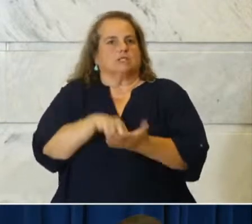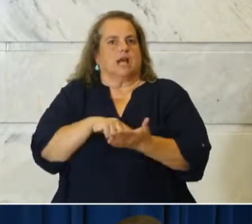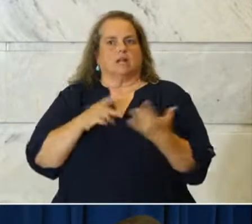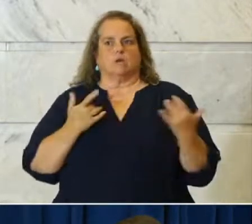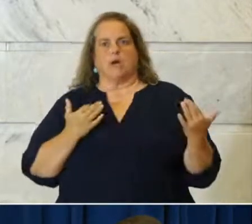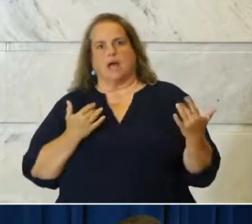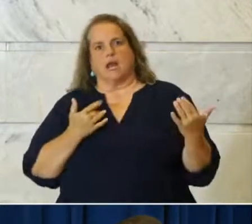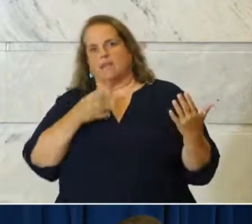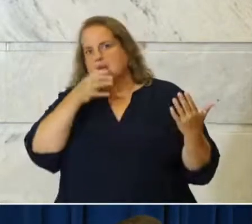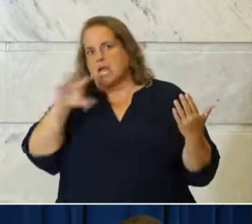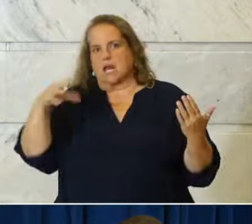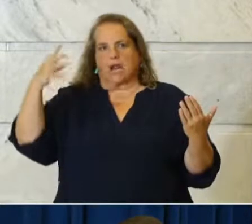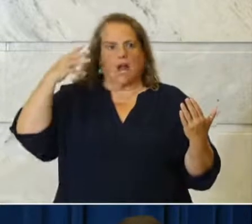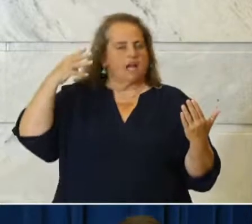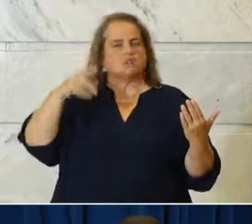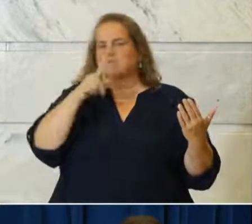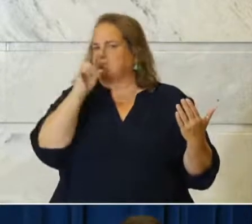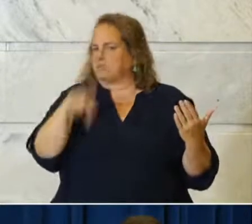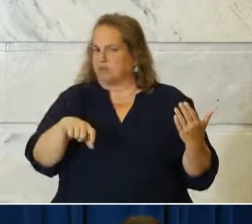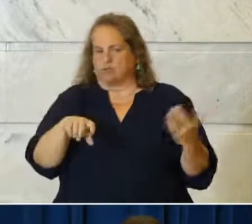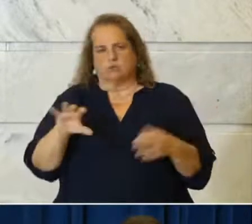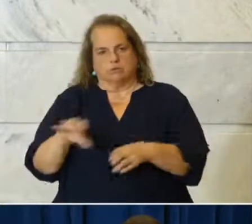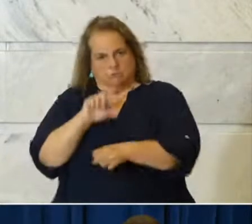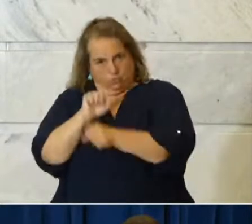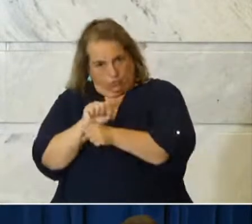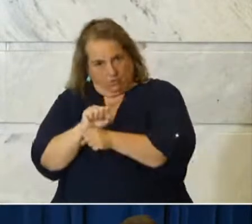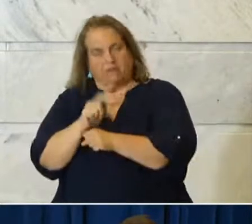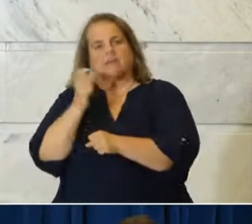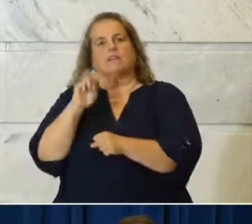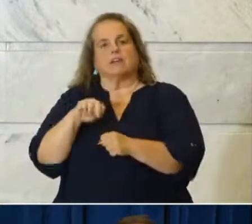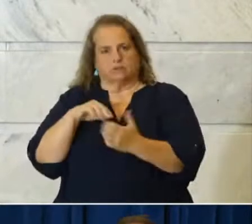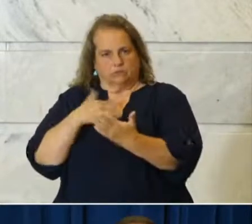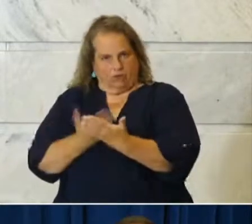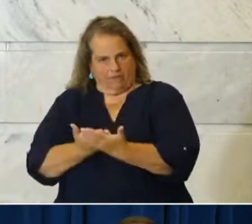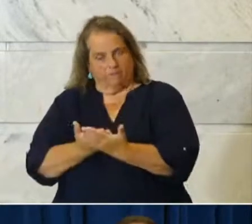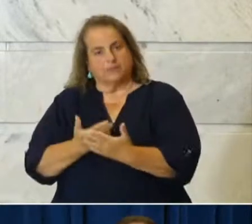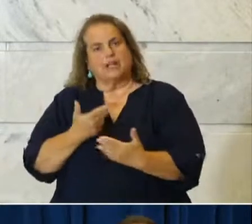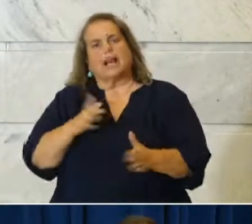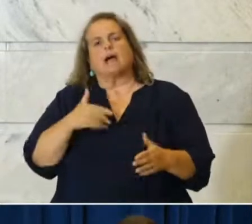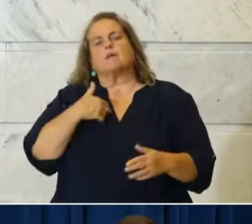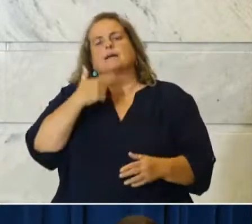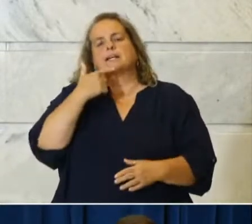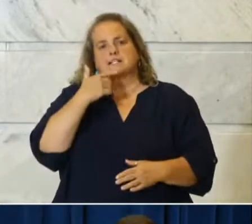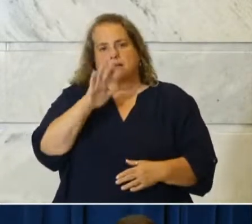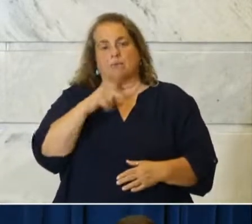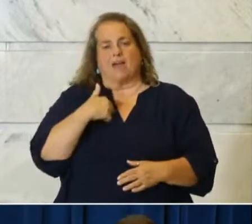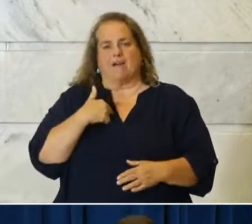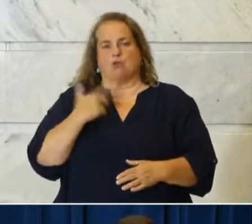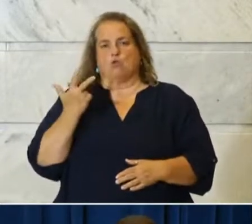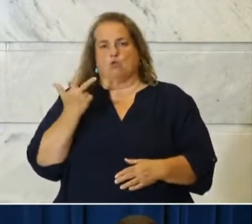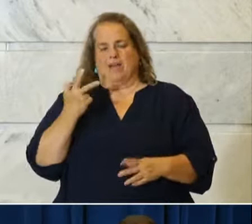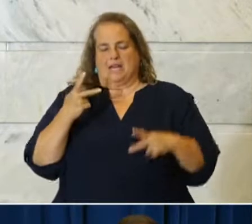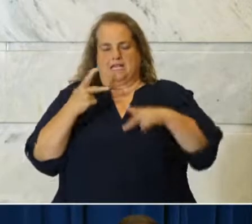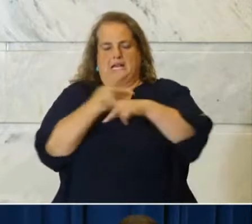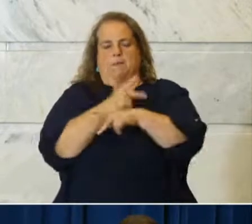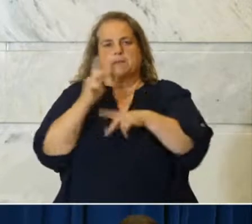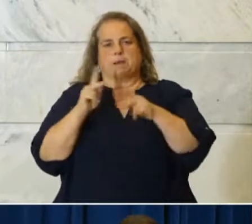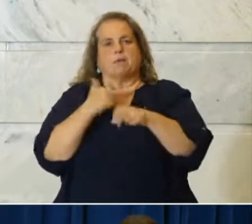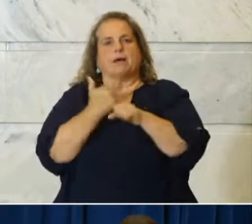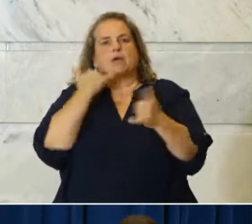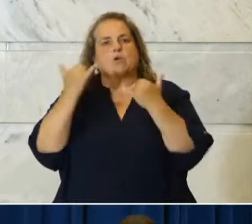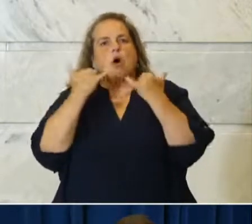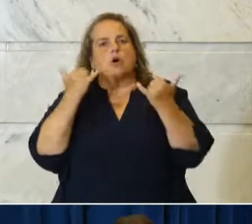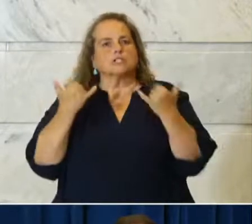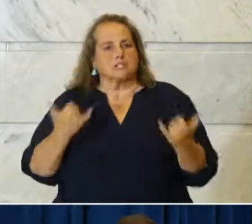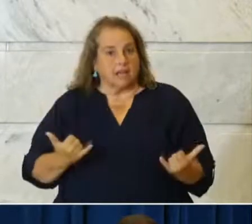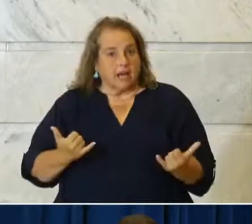is going on right now. But let me say this. We have 3 times the people making calls to folks. Only about